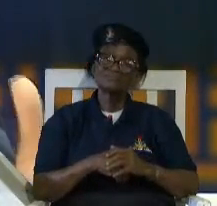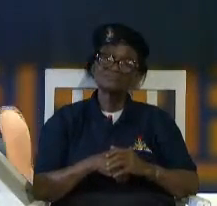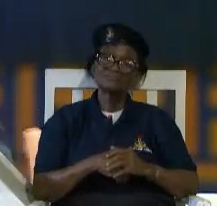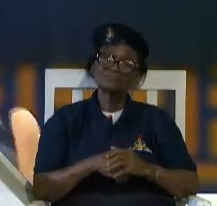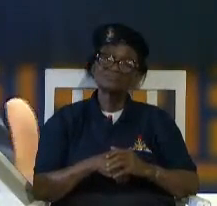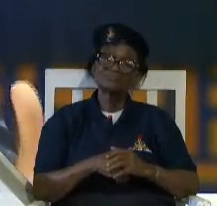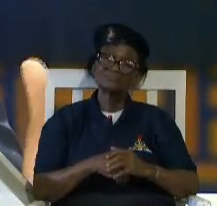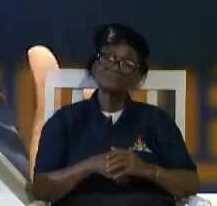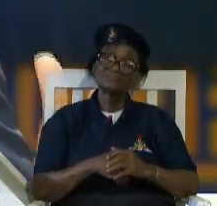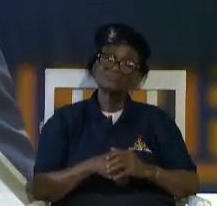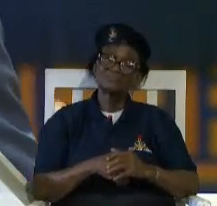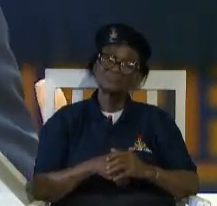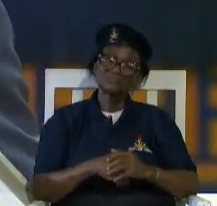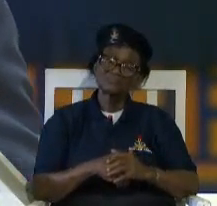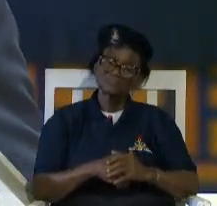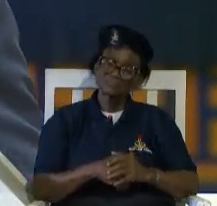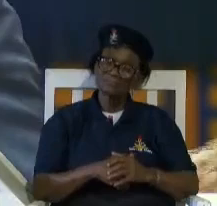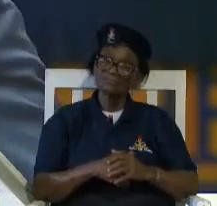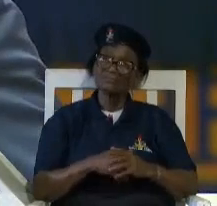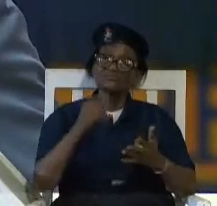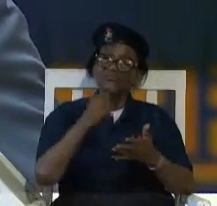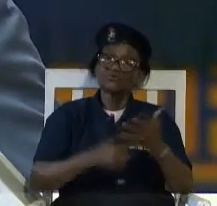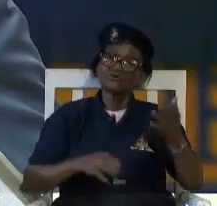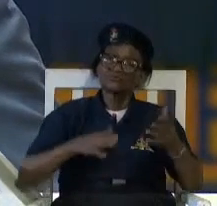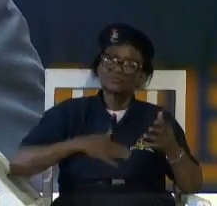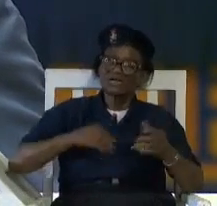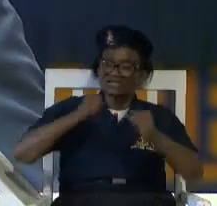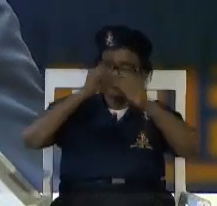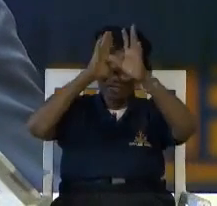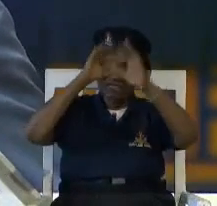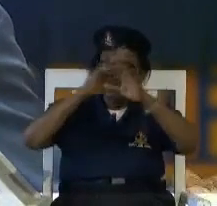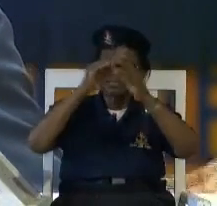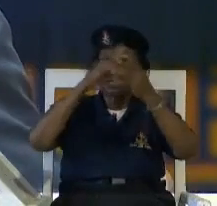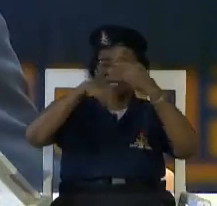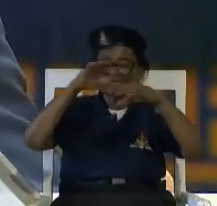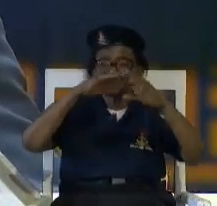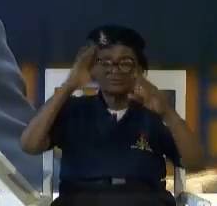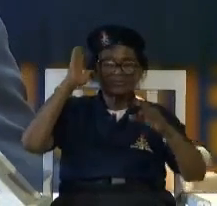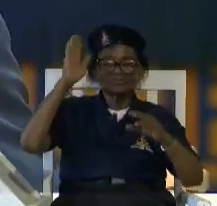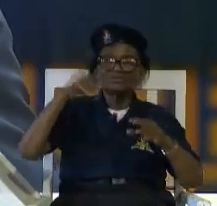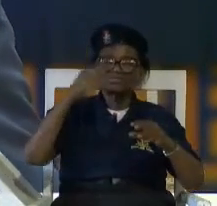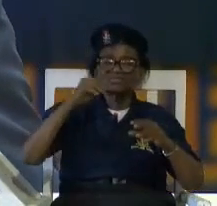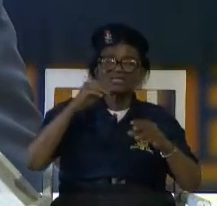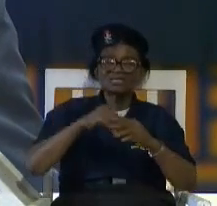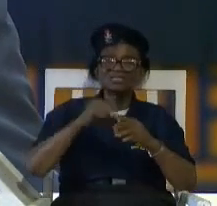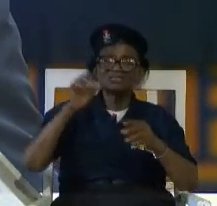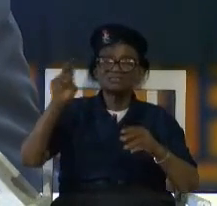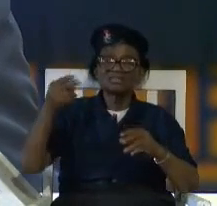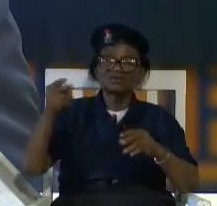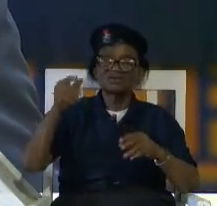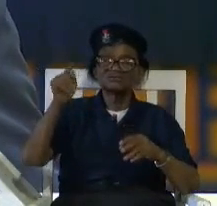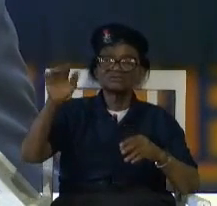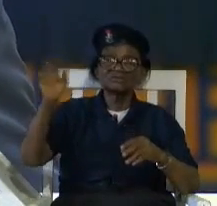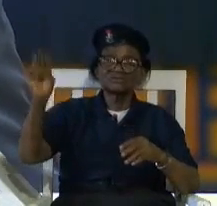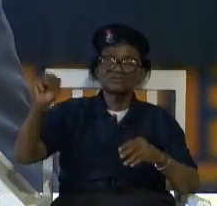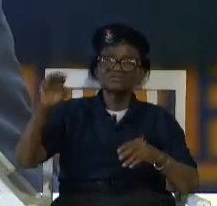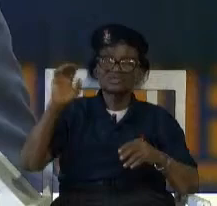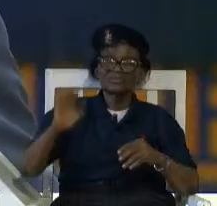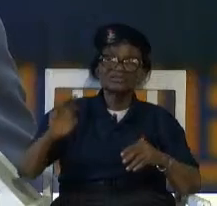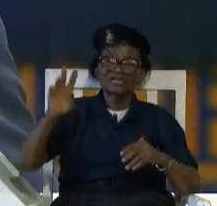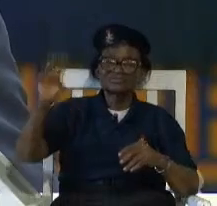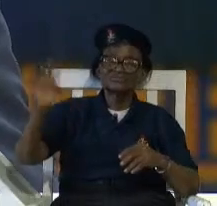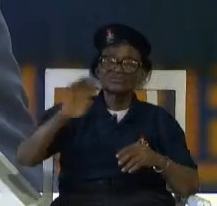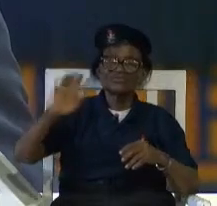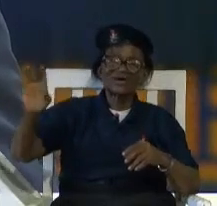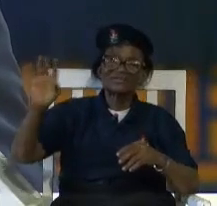What my Father in heaven says in 2 Timothy chapter 2 verse 19,